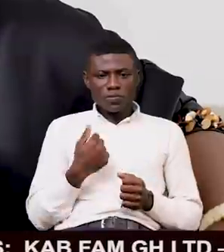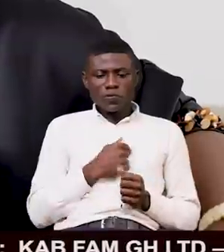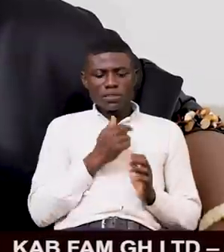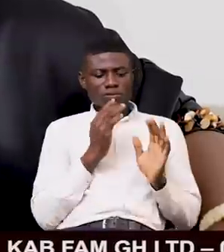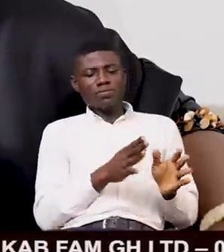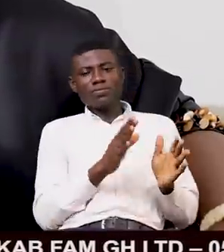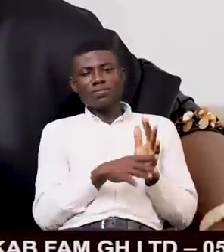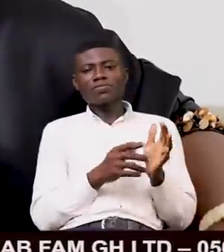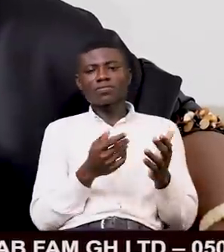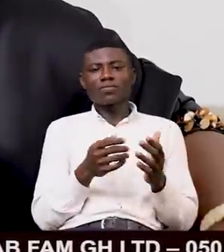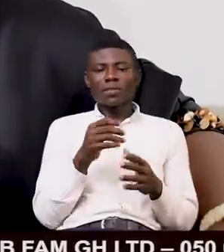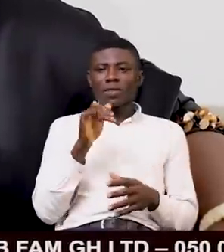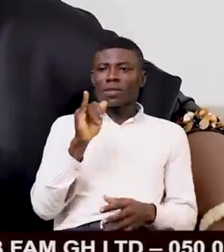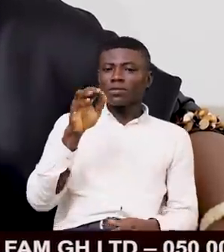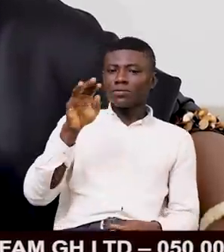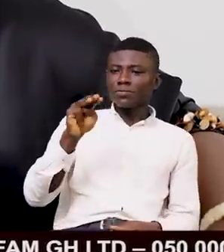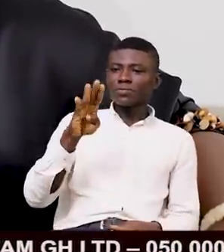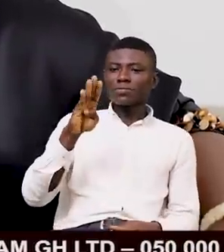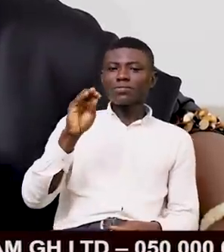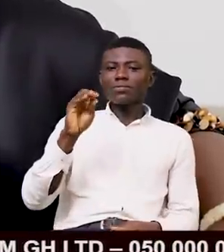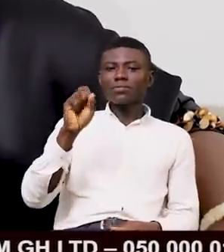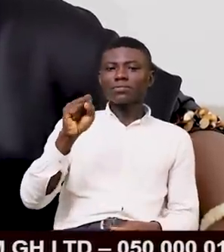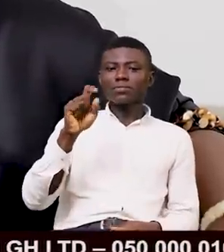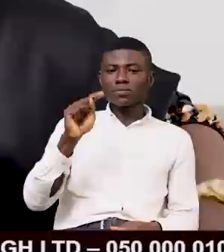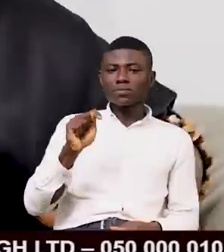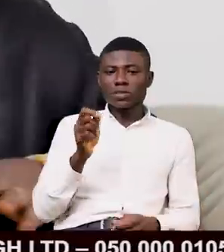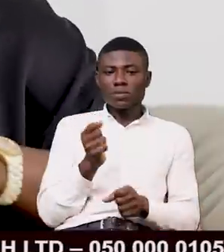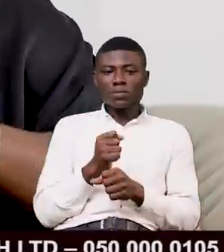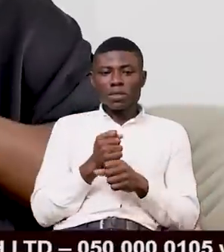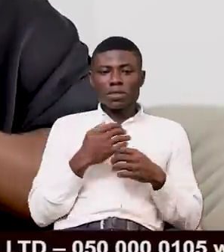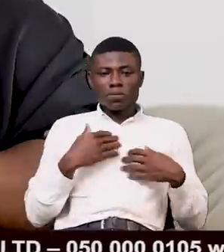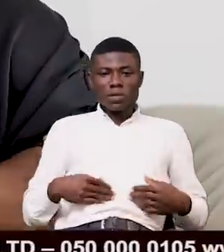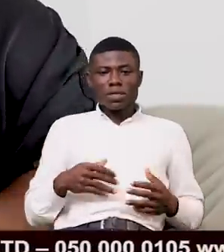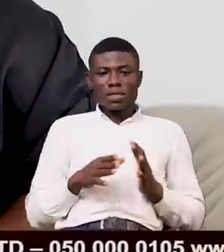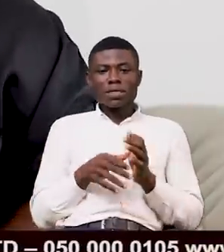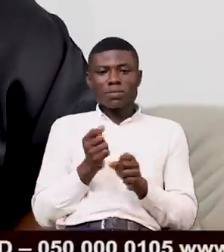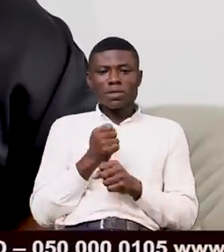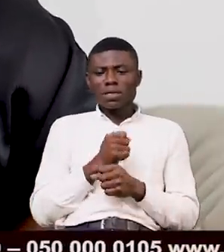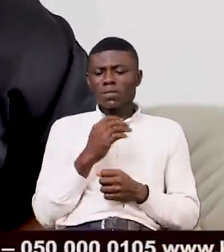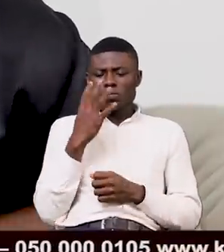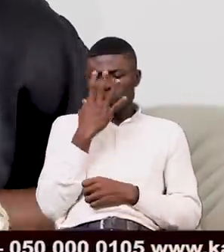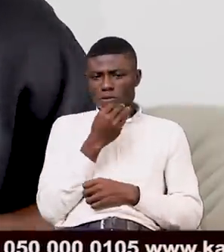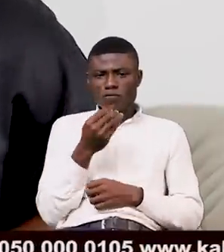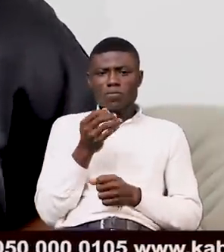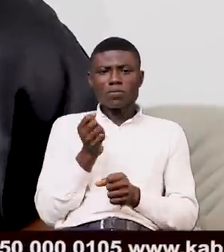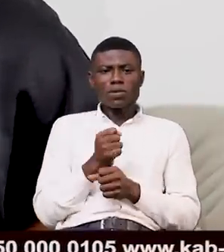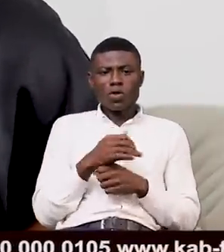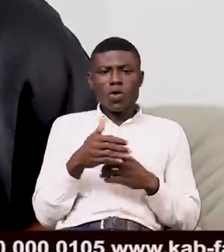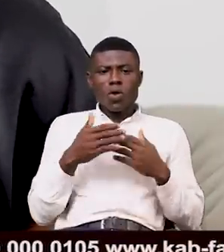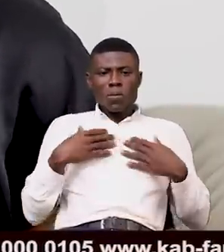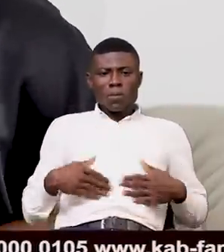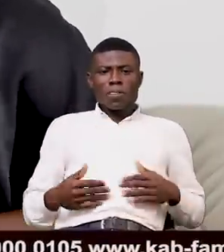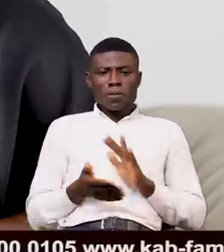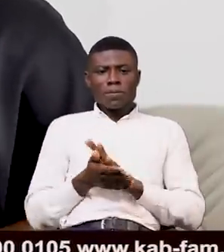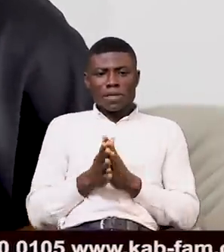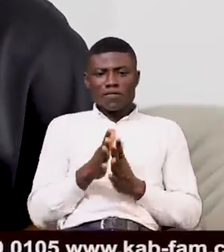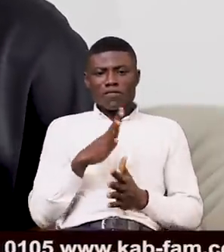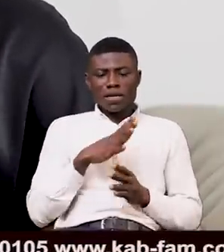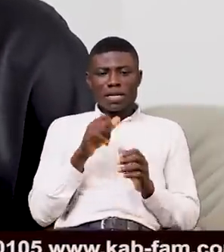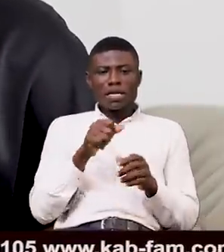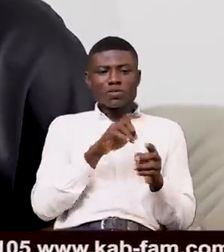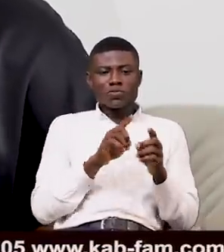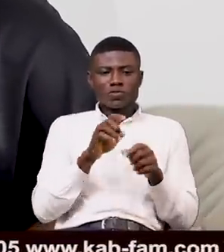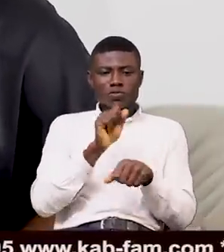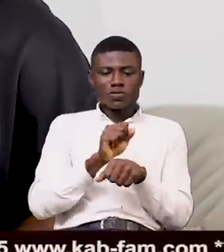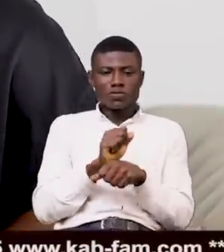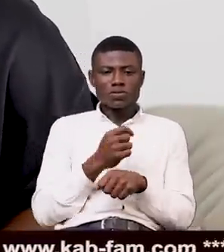jow. Inboost herbal mixture. A sister in the Pedriana Quarnest style baby. A boosting immune system amount to the one day they will